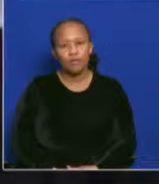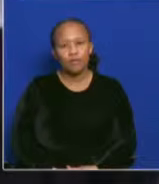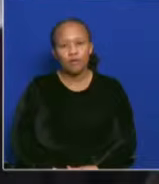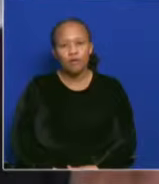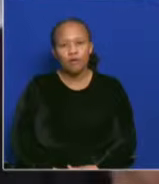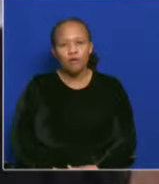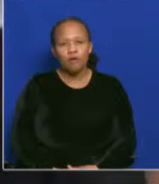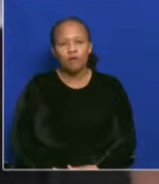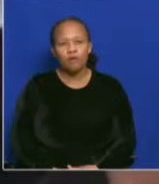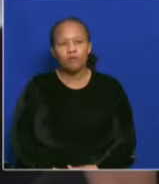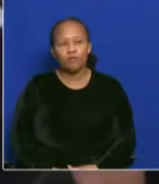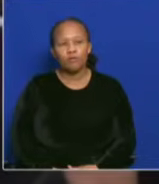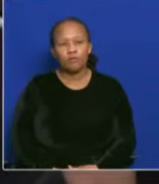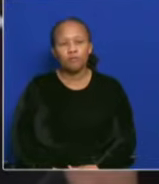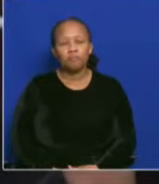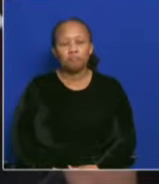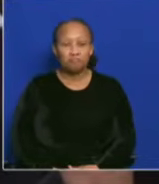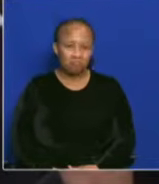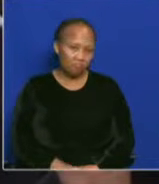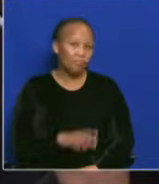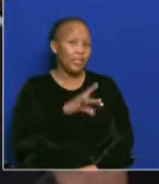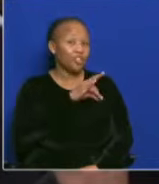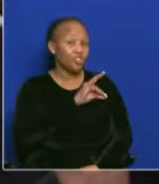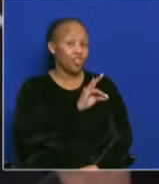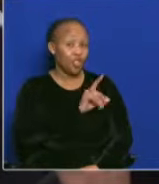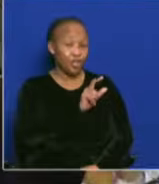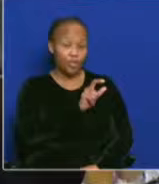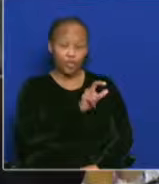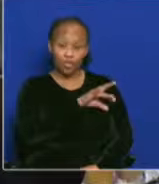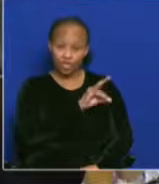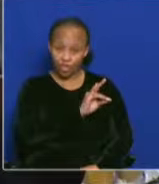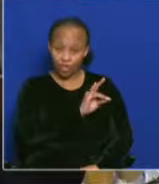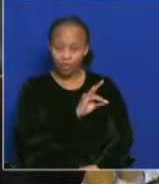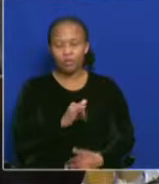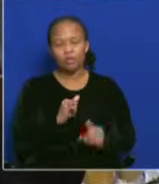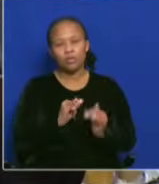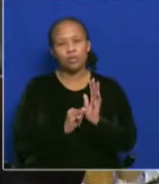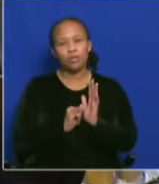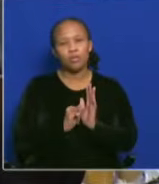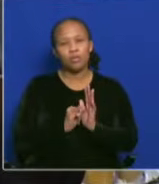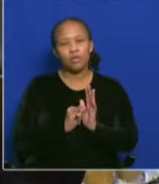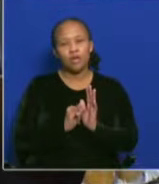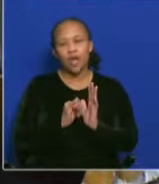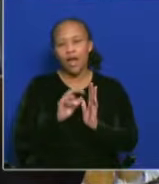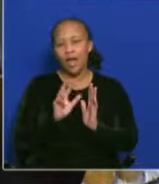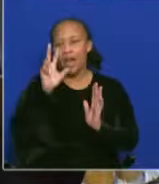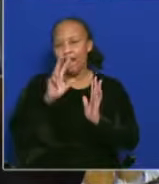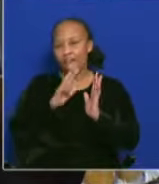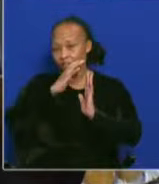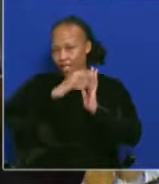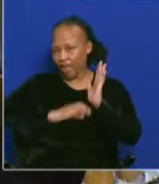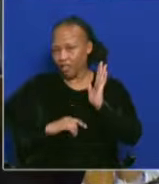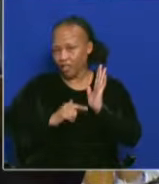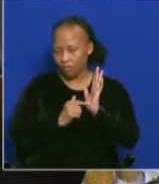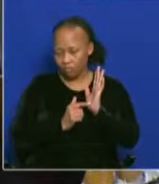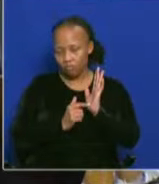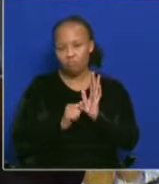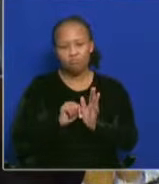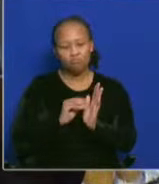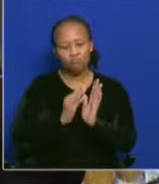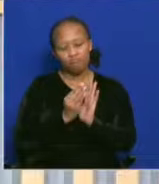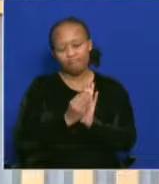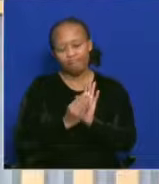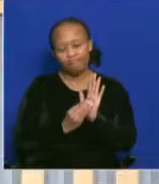Chair, what then is contained in the affidavit is you'll see in 17